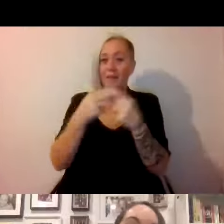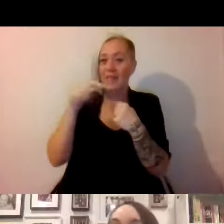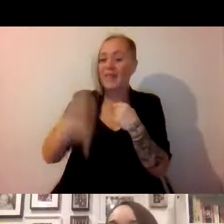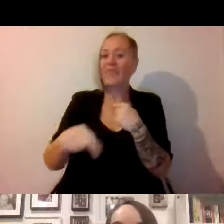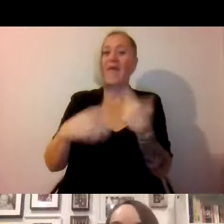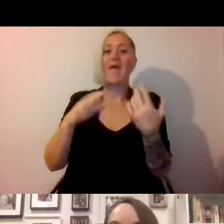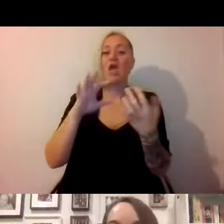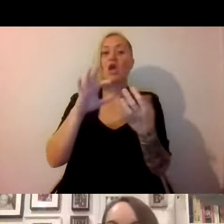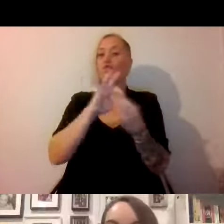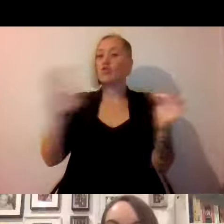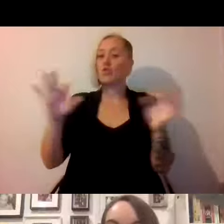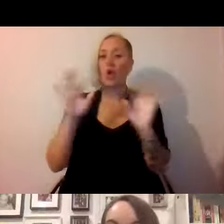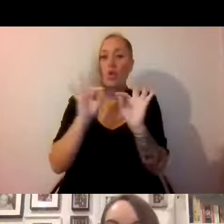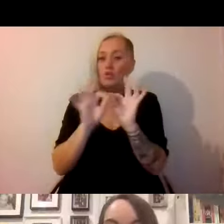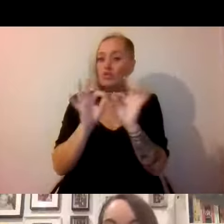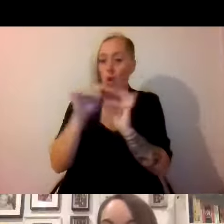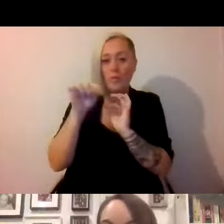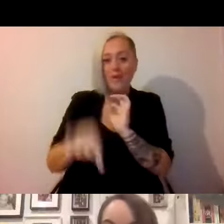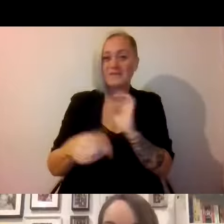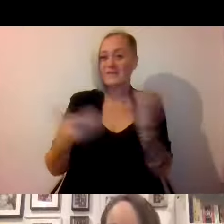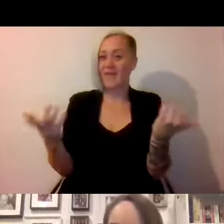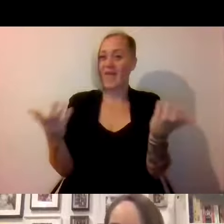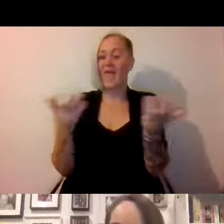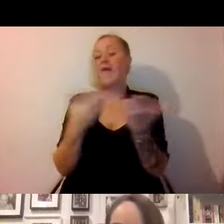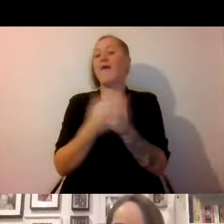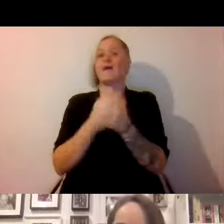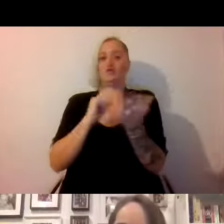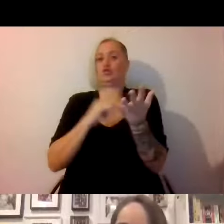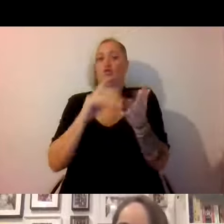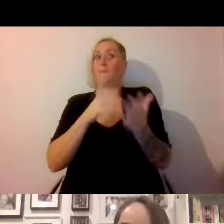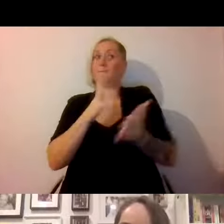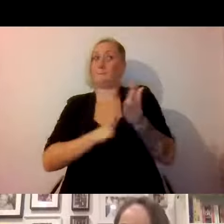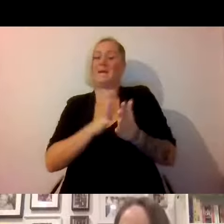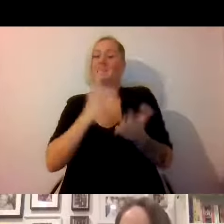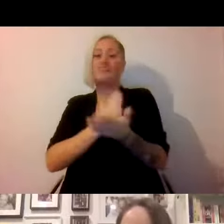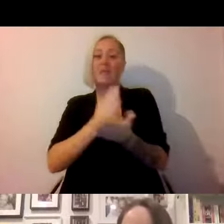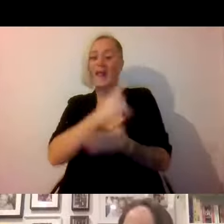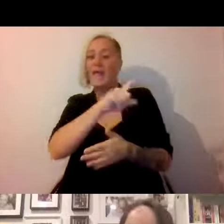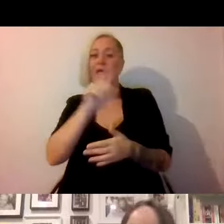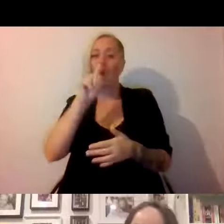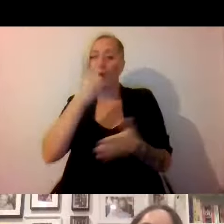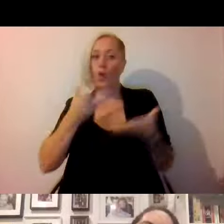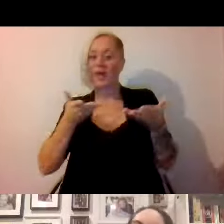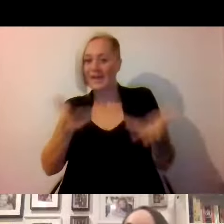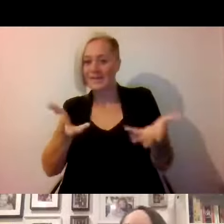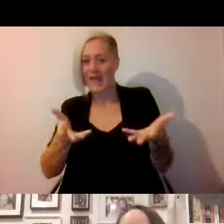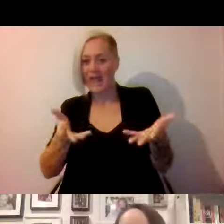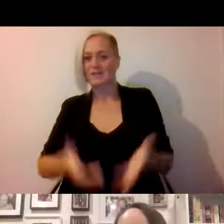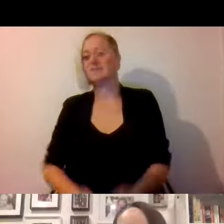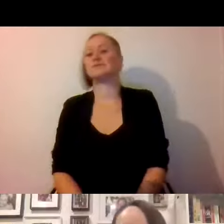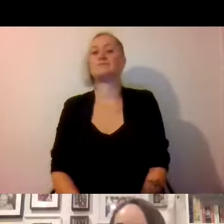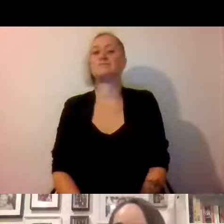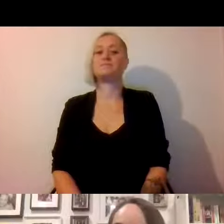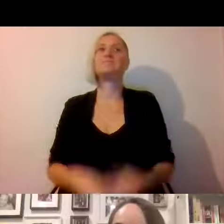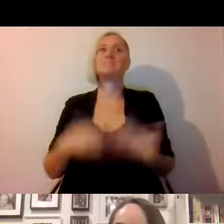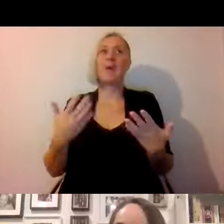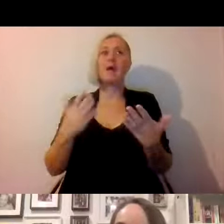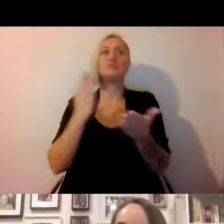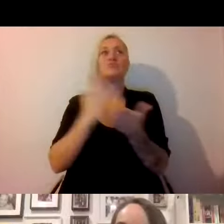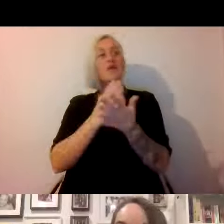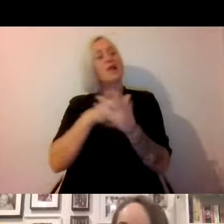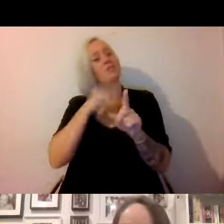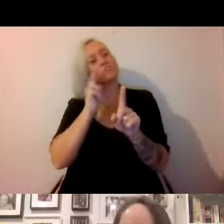basically undermined his capacity for informed consent in this situation. But my general sense over these months